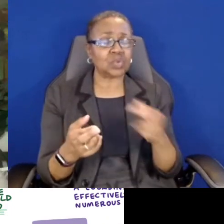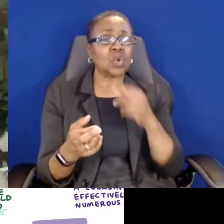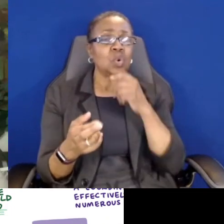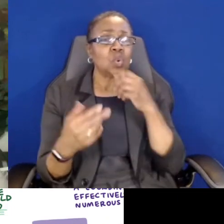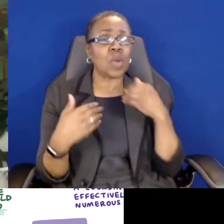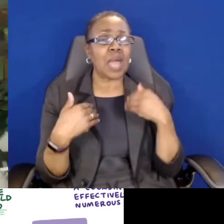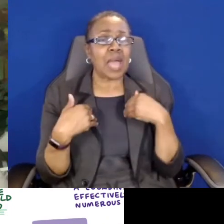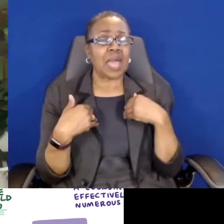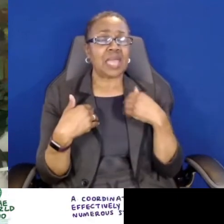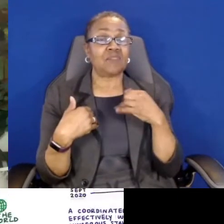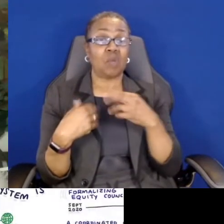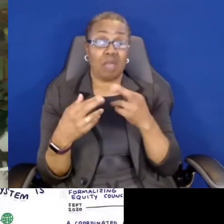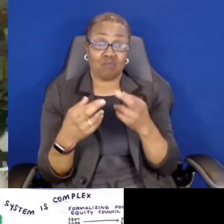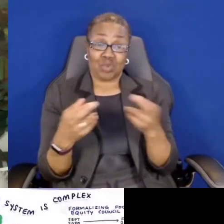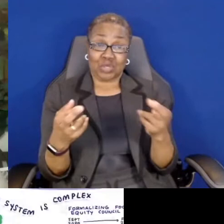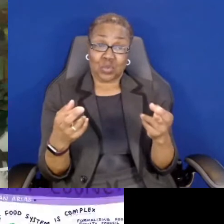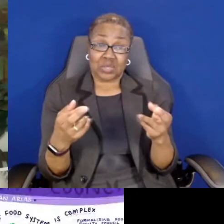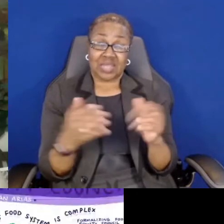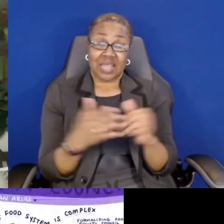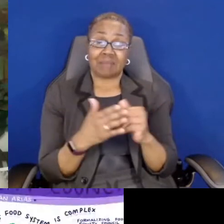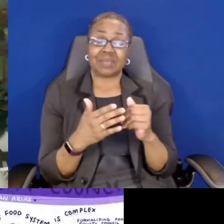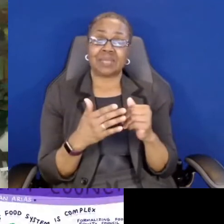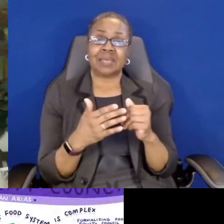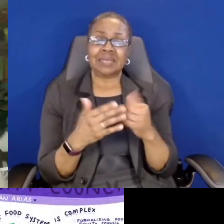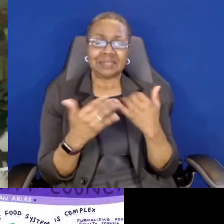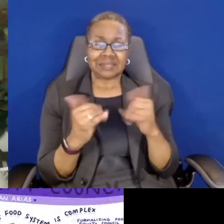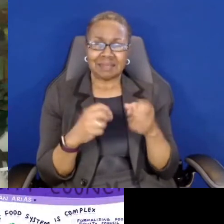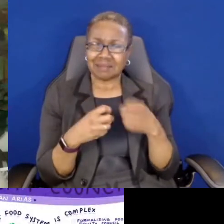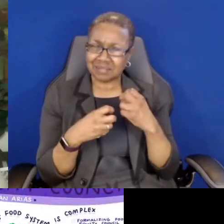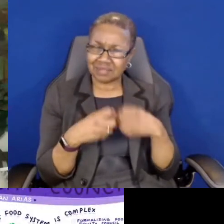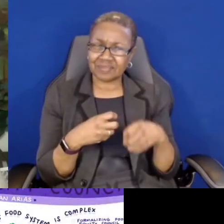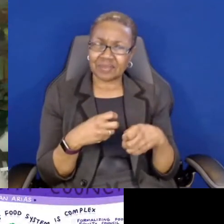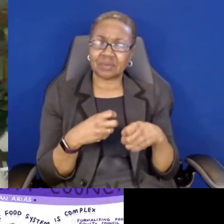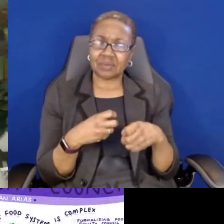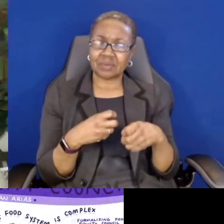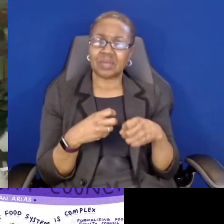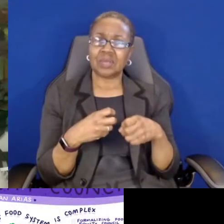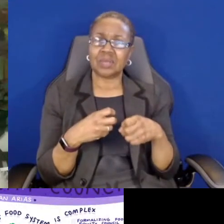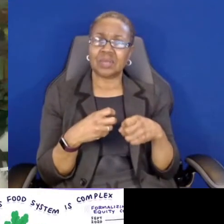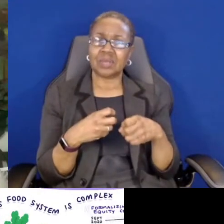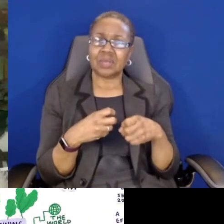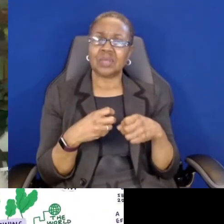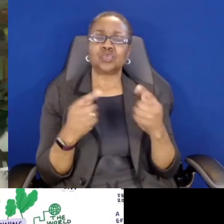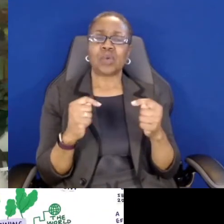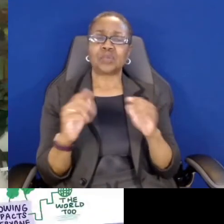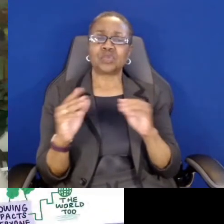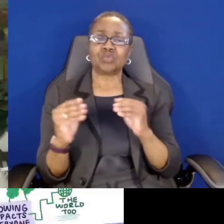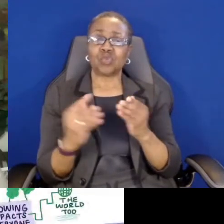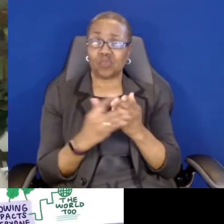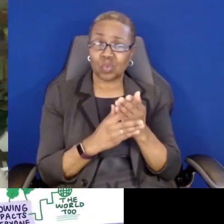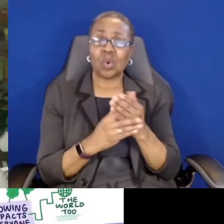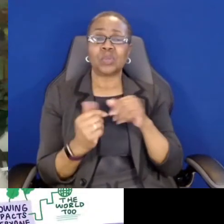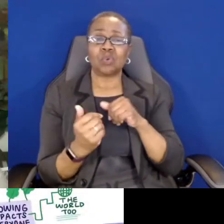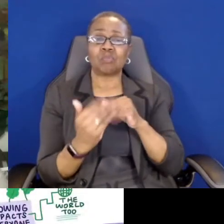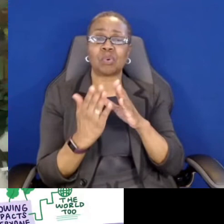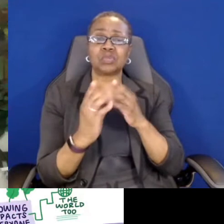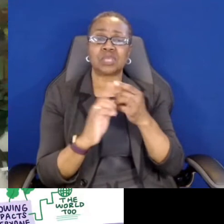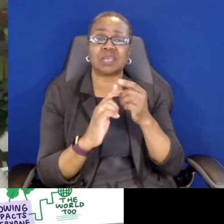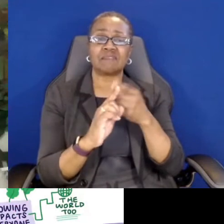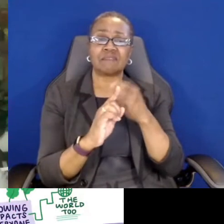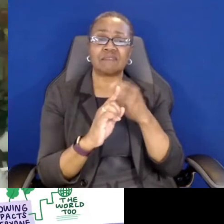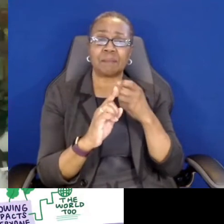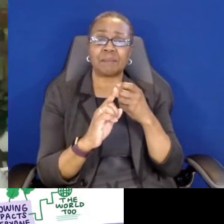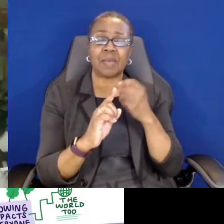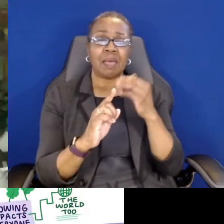if you have resources, it can just be just as difficult to move through when you're coming at it from a